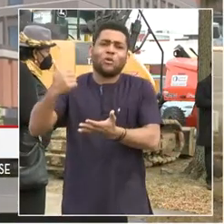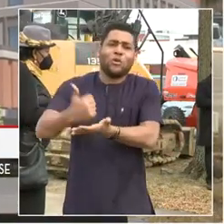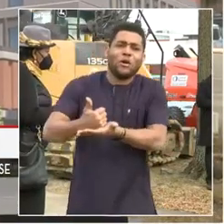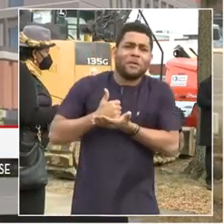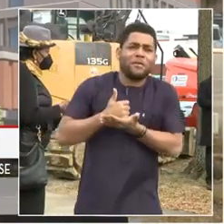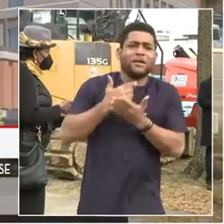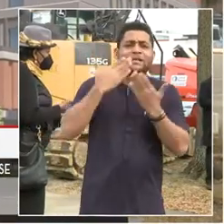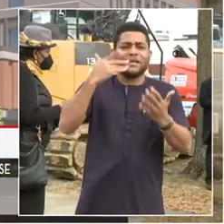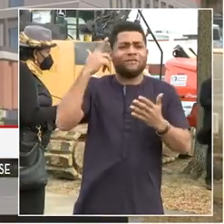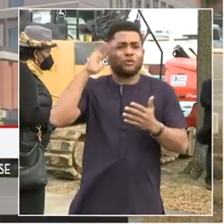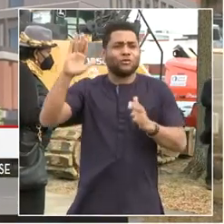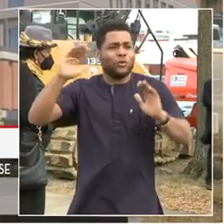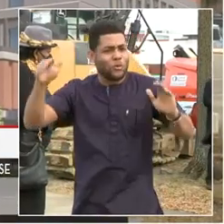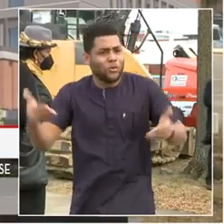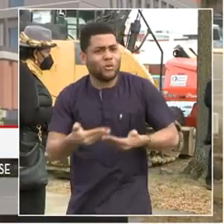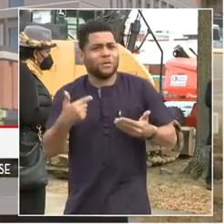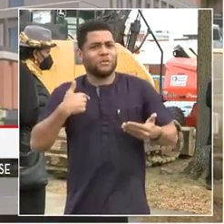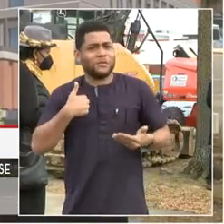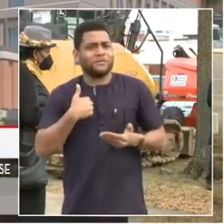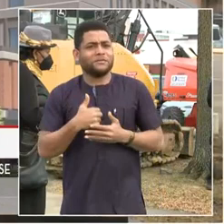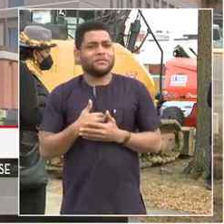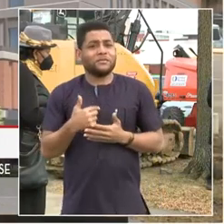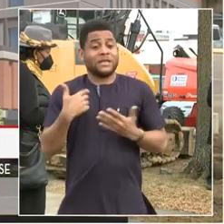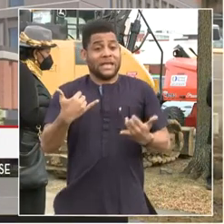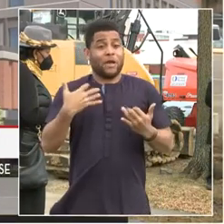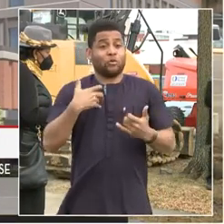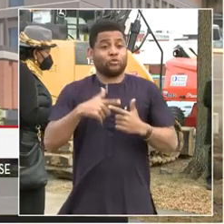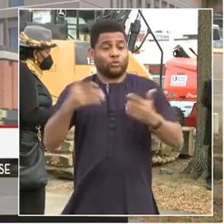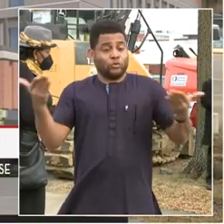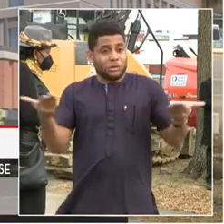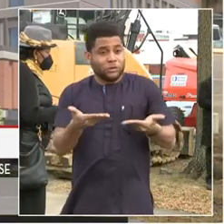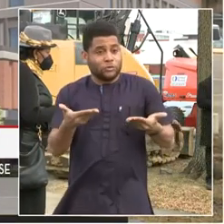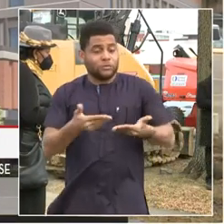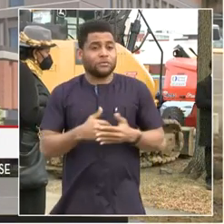community. Now I would like to introduce the